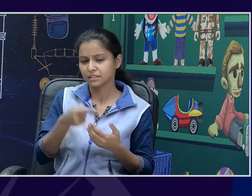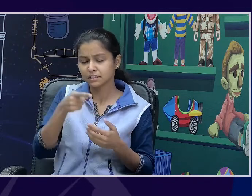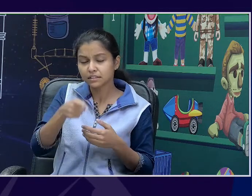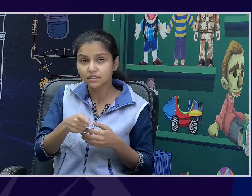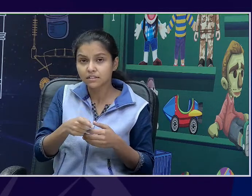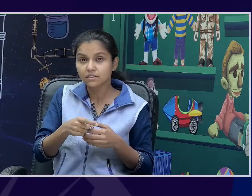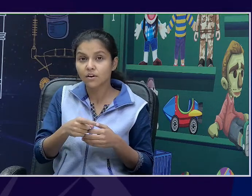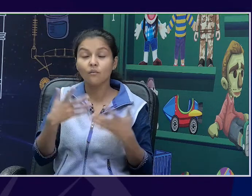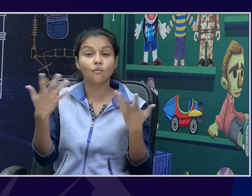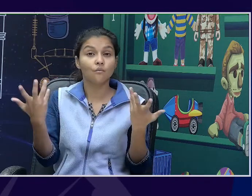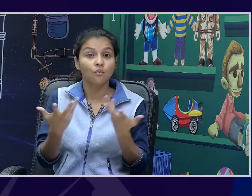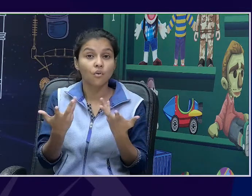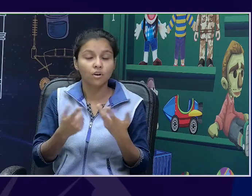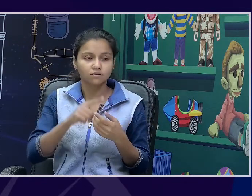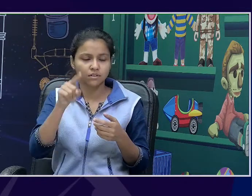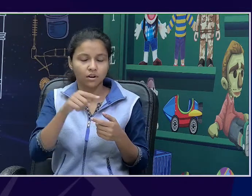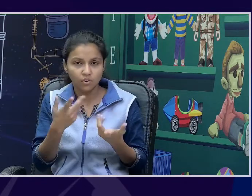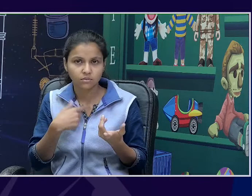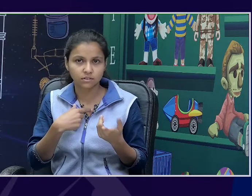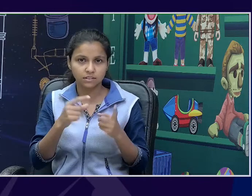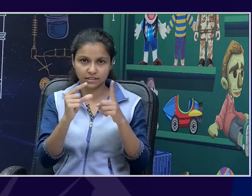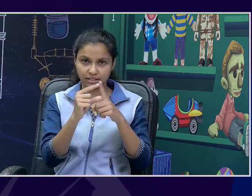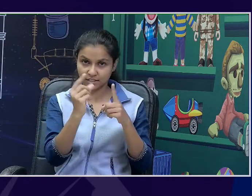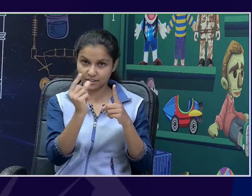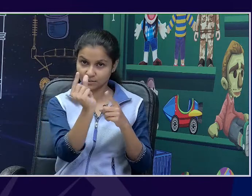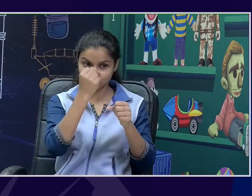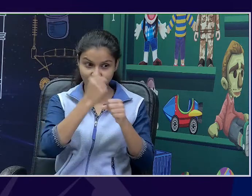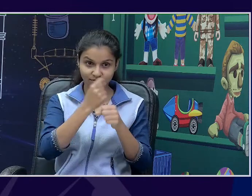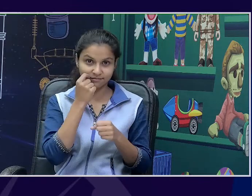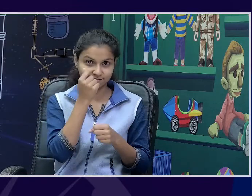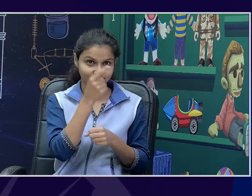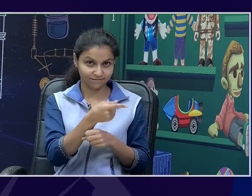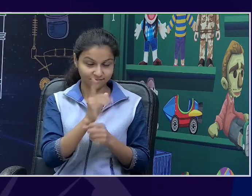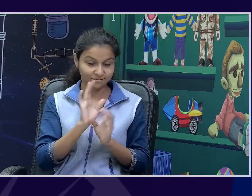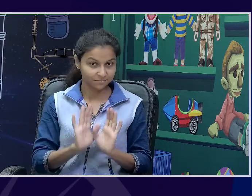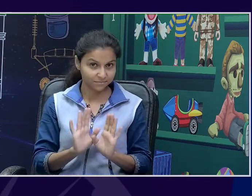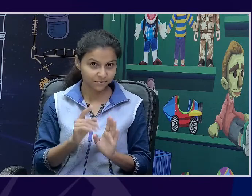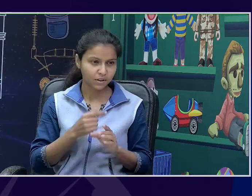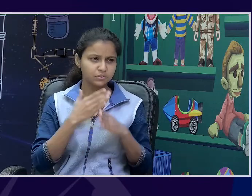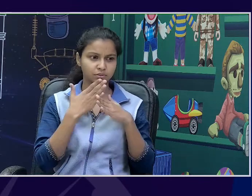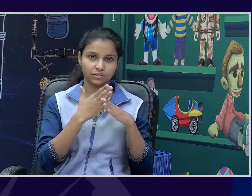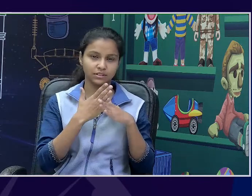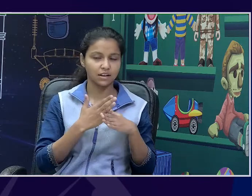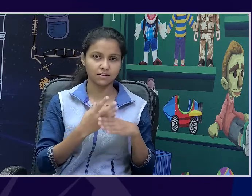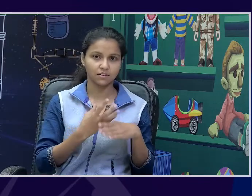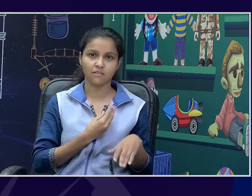what was wrong was Douglas also, that he was not able to share his